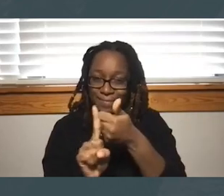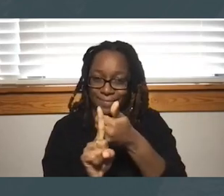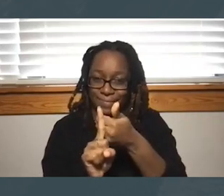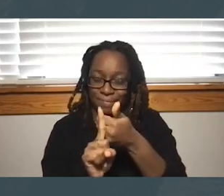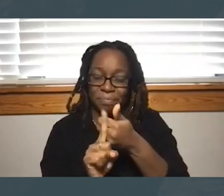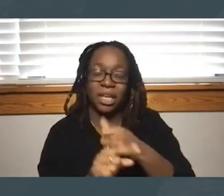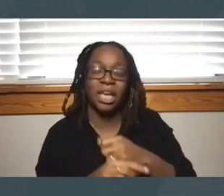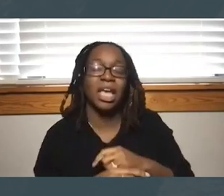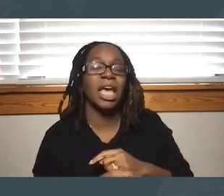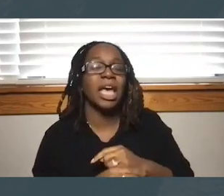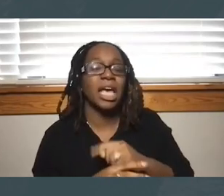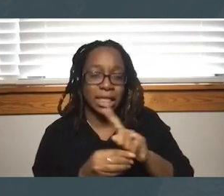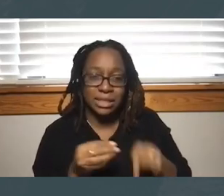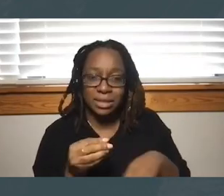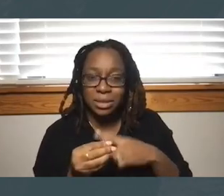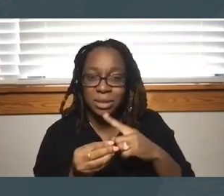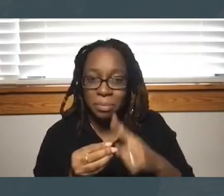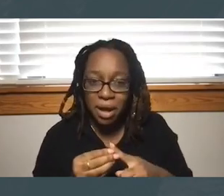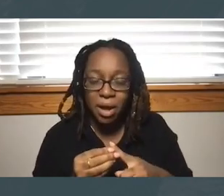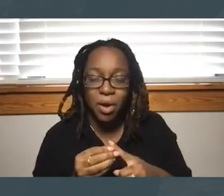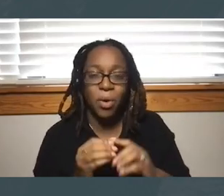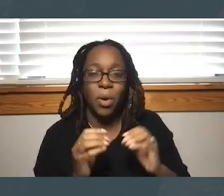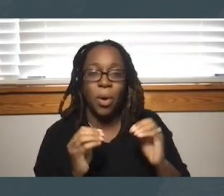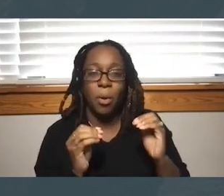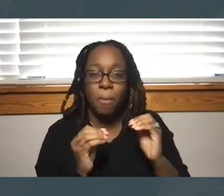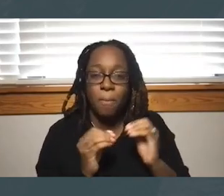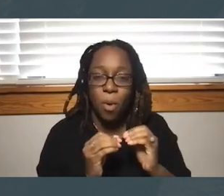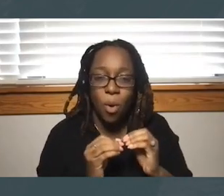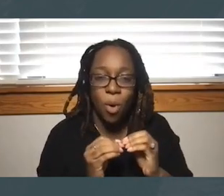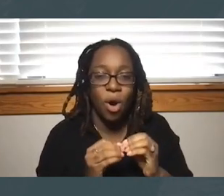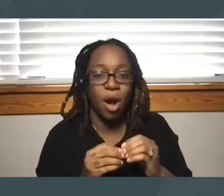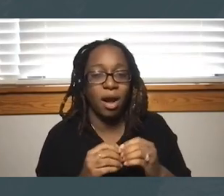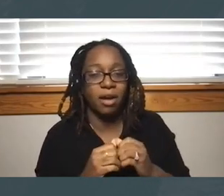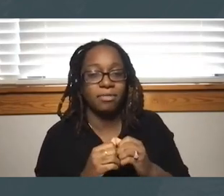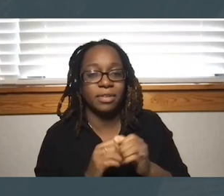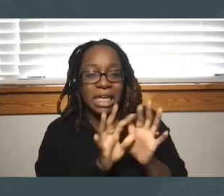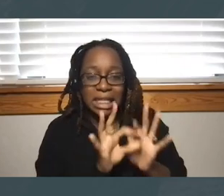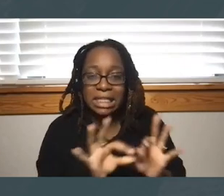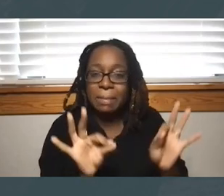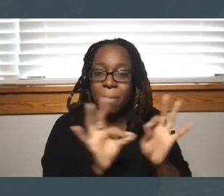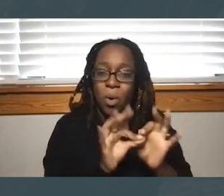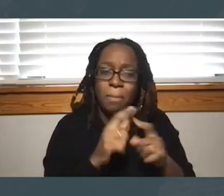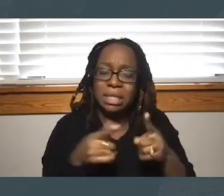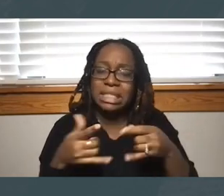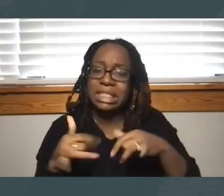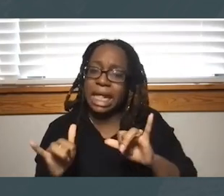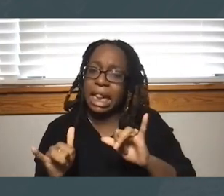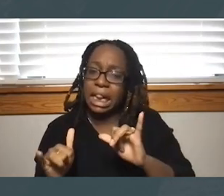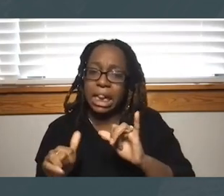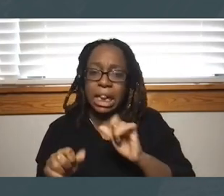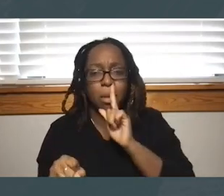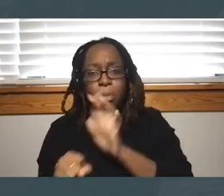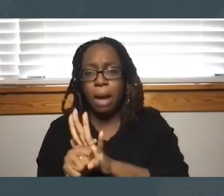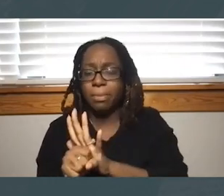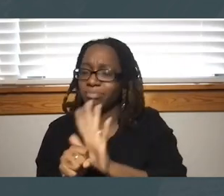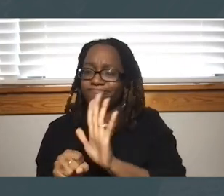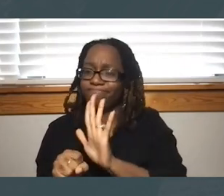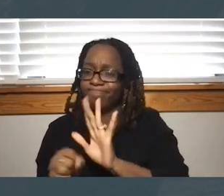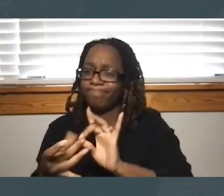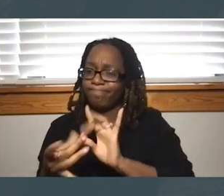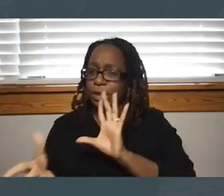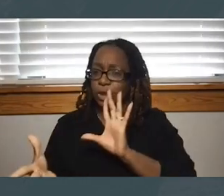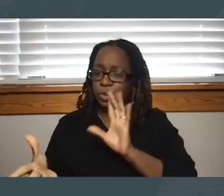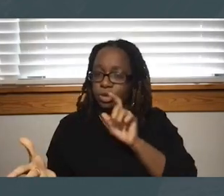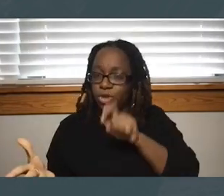you know, both a kind of like an imperative and a disavowal at the same time. Mm-hmm. Like, you know, because one doesn't want